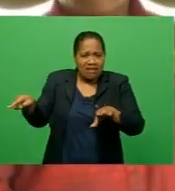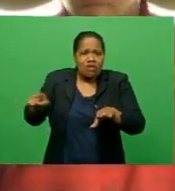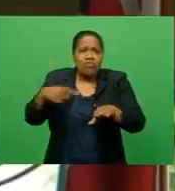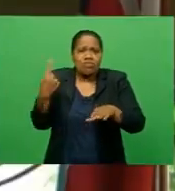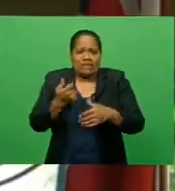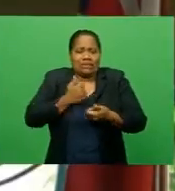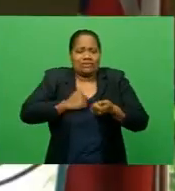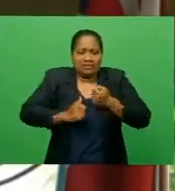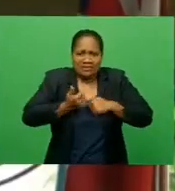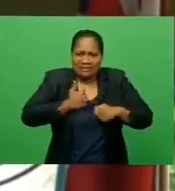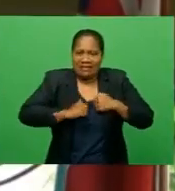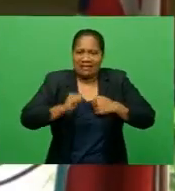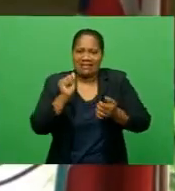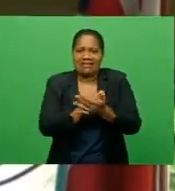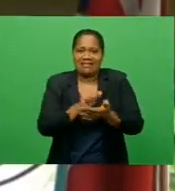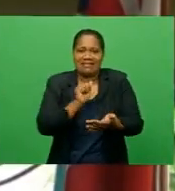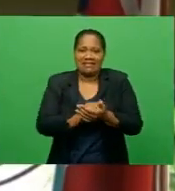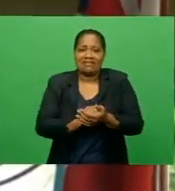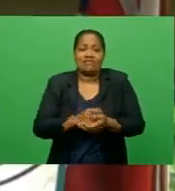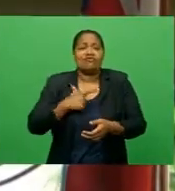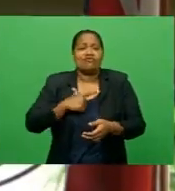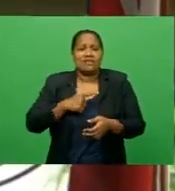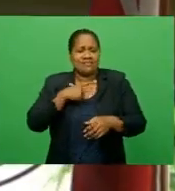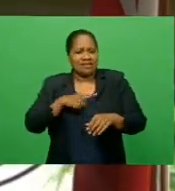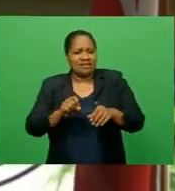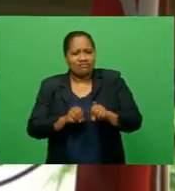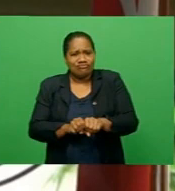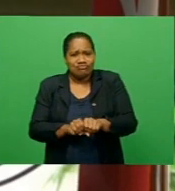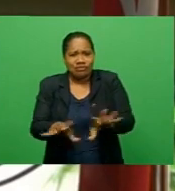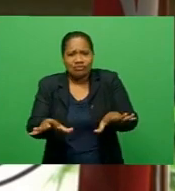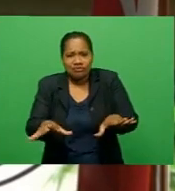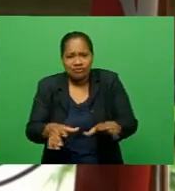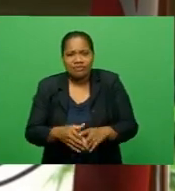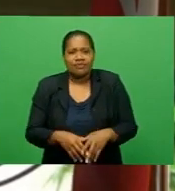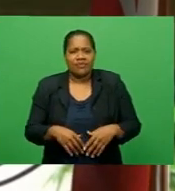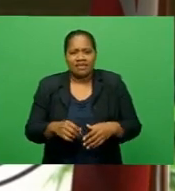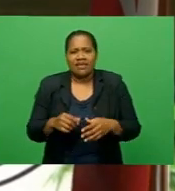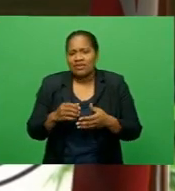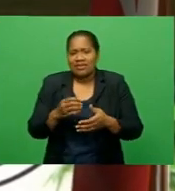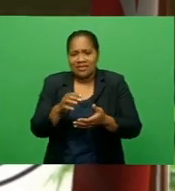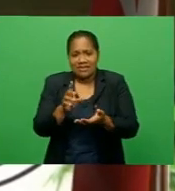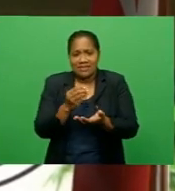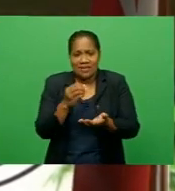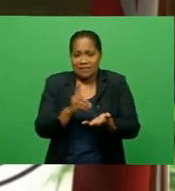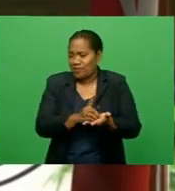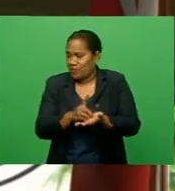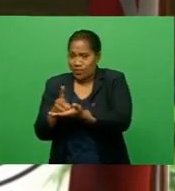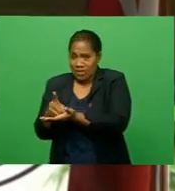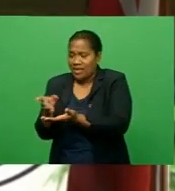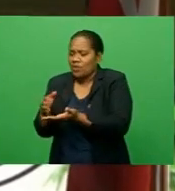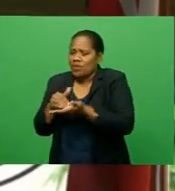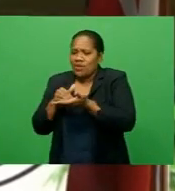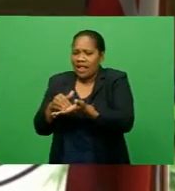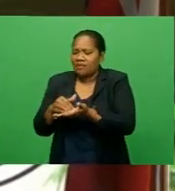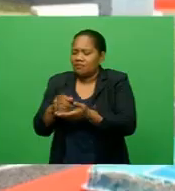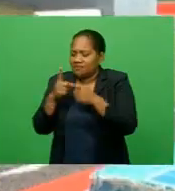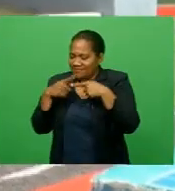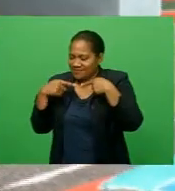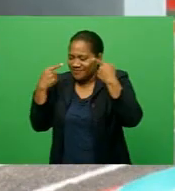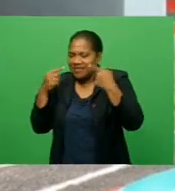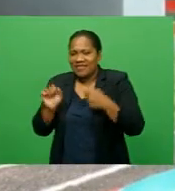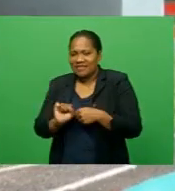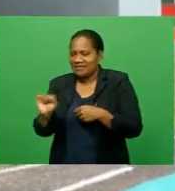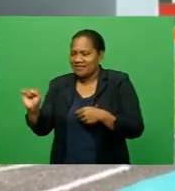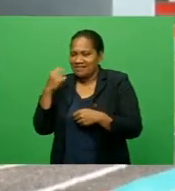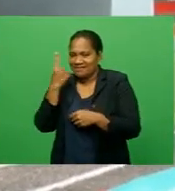struggling because of the pandemic and help put a smile on their faces as they go back to school next year.